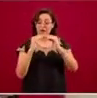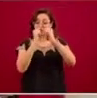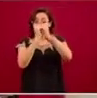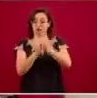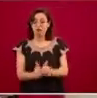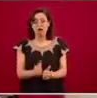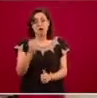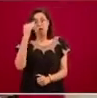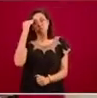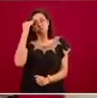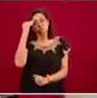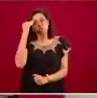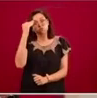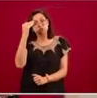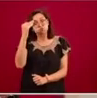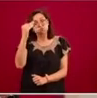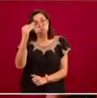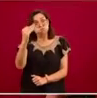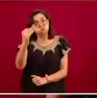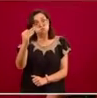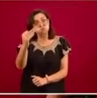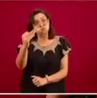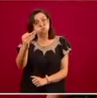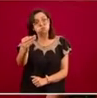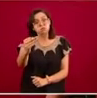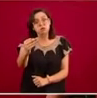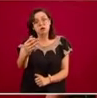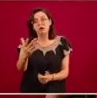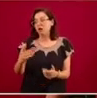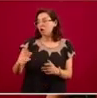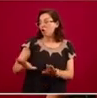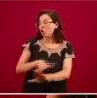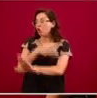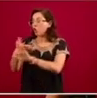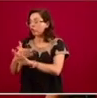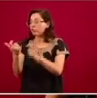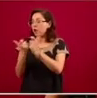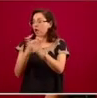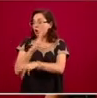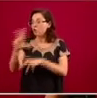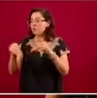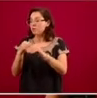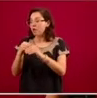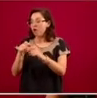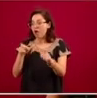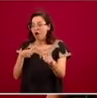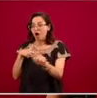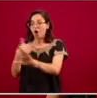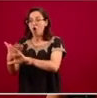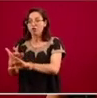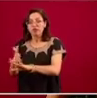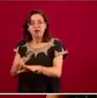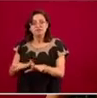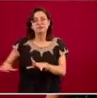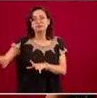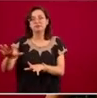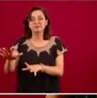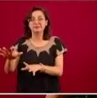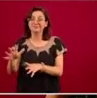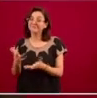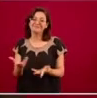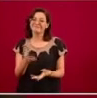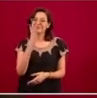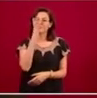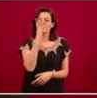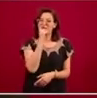have negative consequences. They have a negative impact on the economy and on the society. And we emphasized